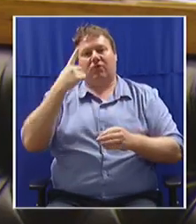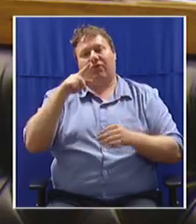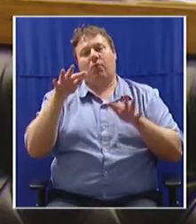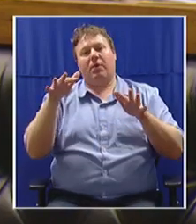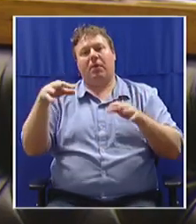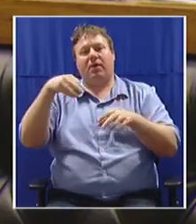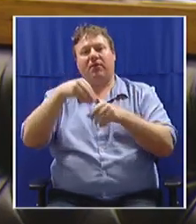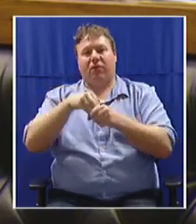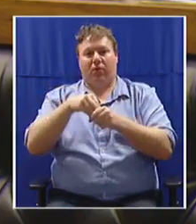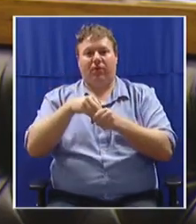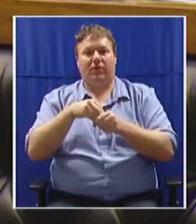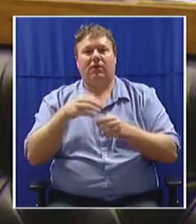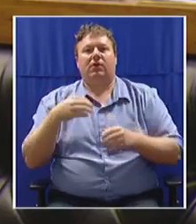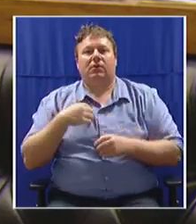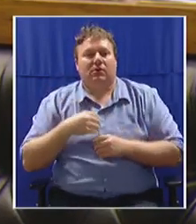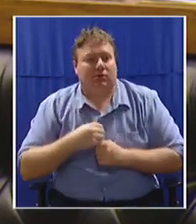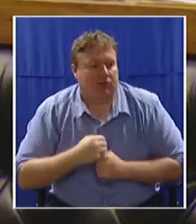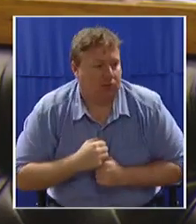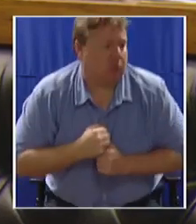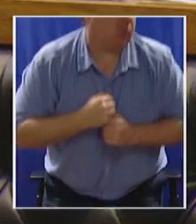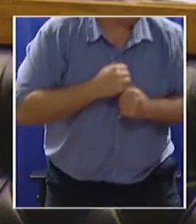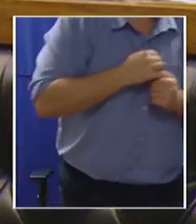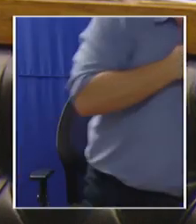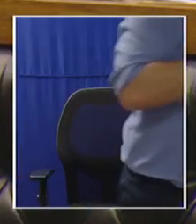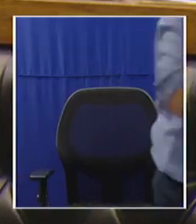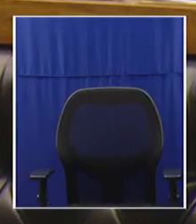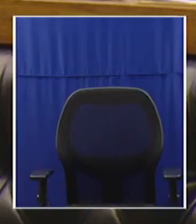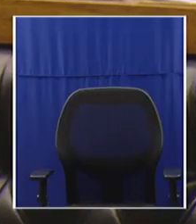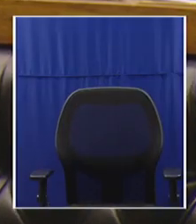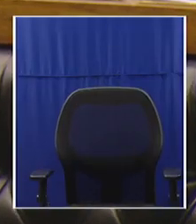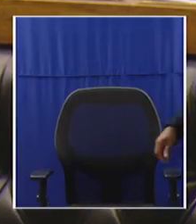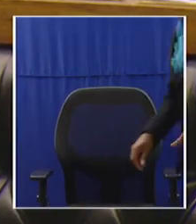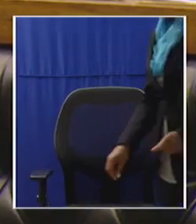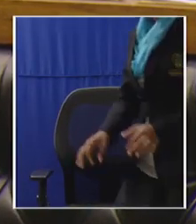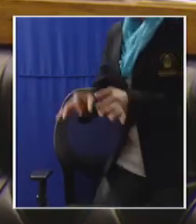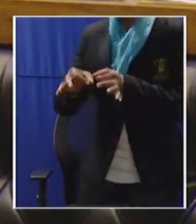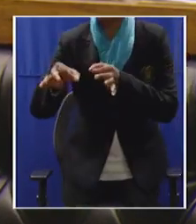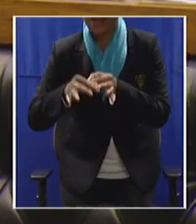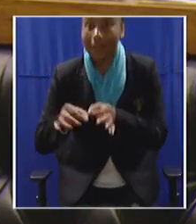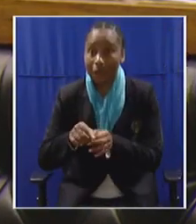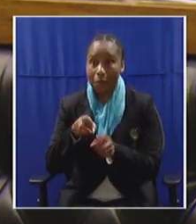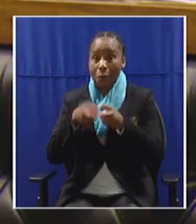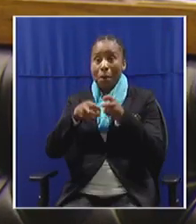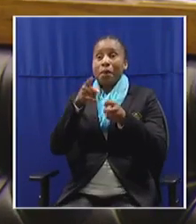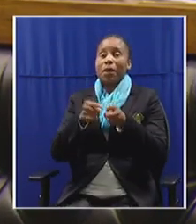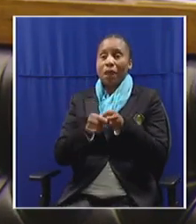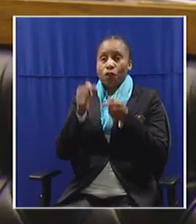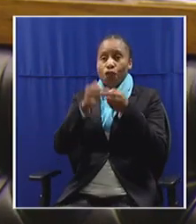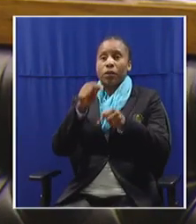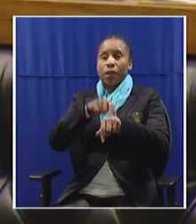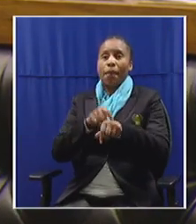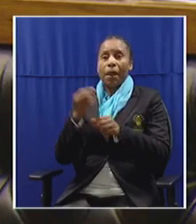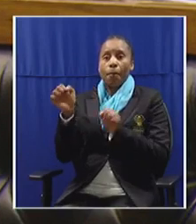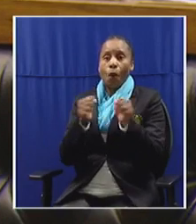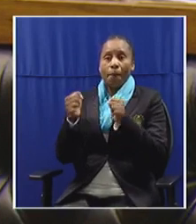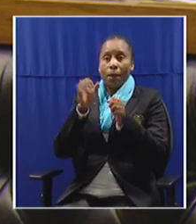Even though the expanded public works program offers short-term employment, the income support it provides in terms